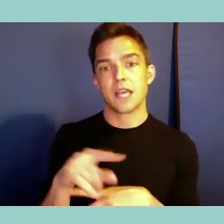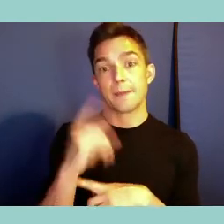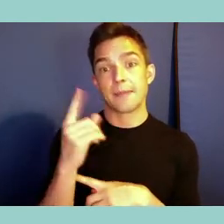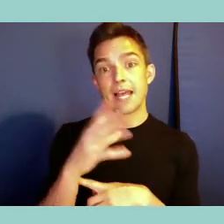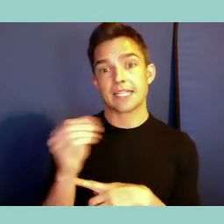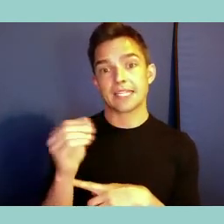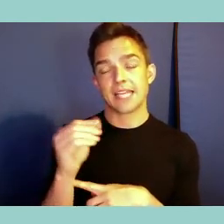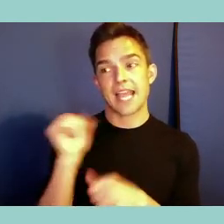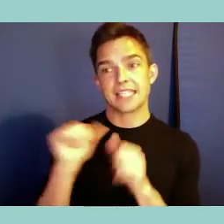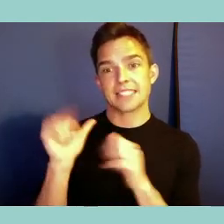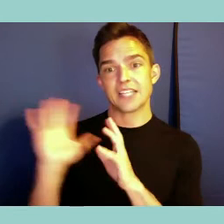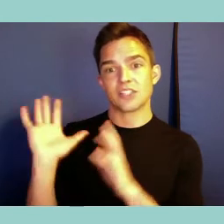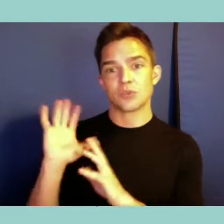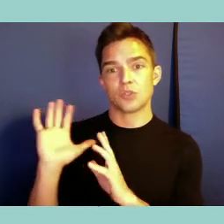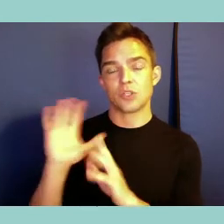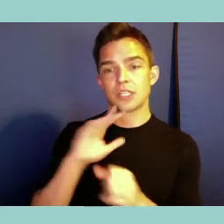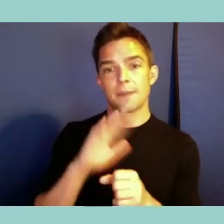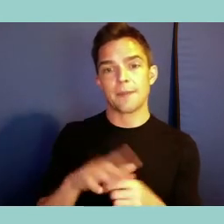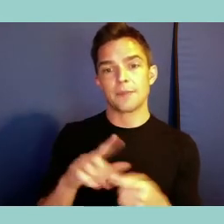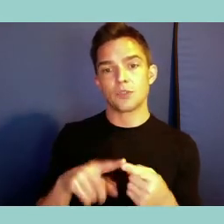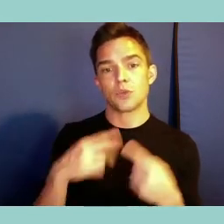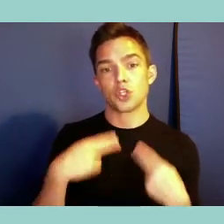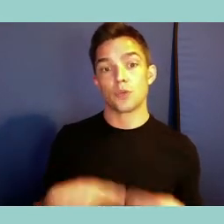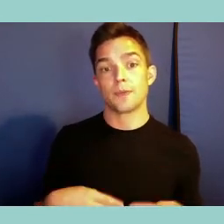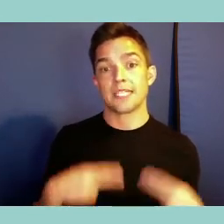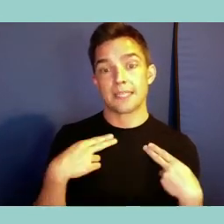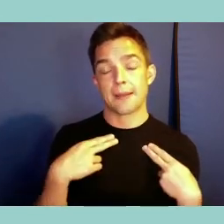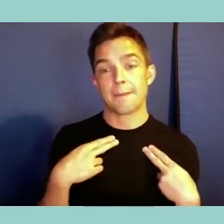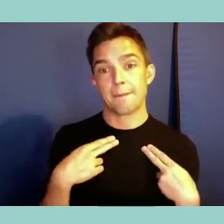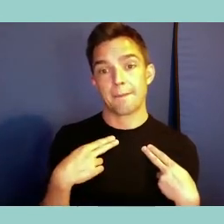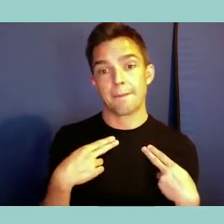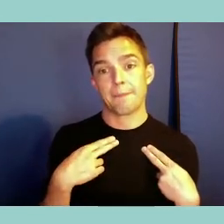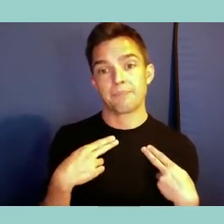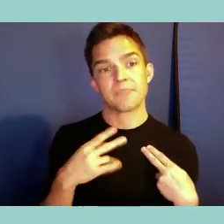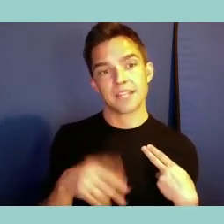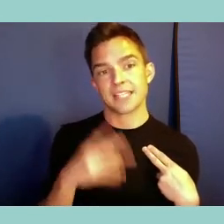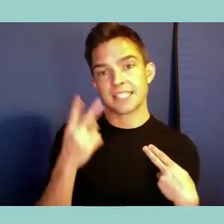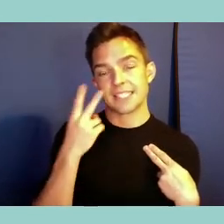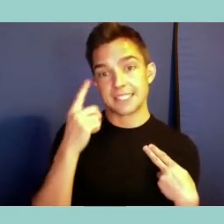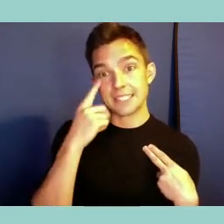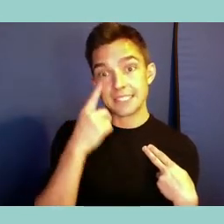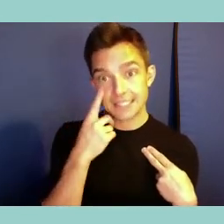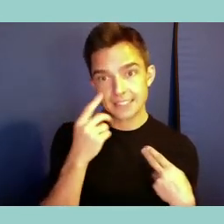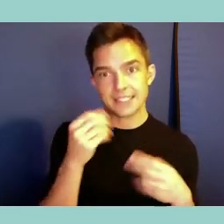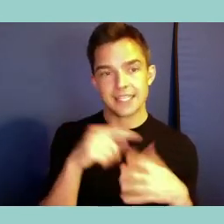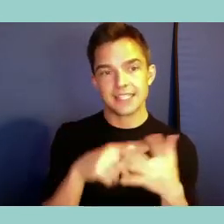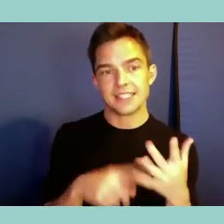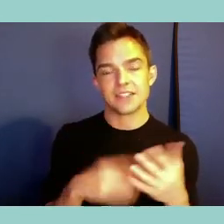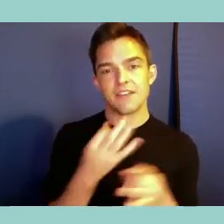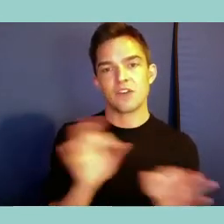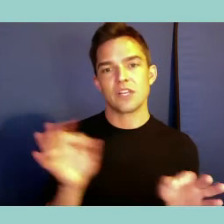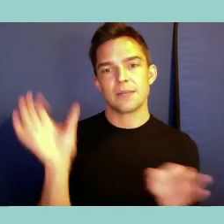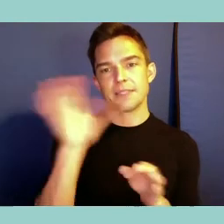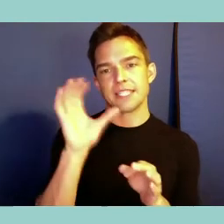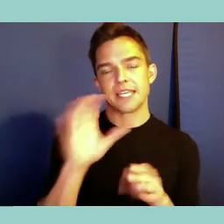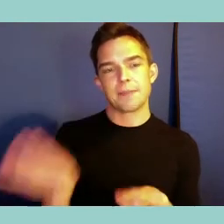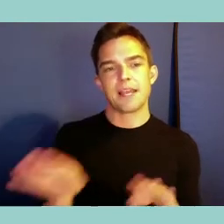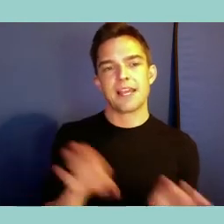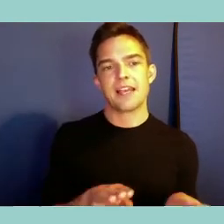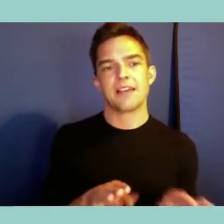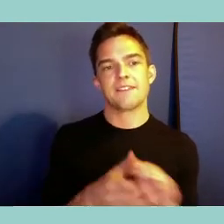Black ancestral commitments to humanism is seen in these freedom-seeking